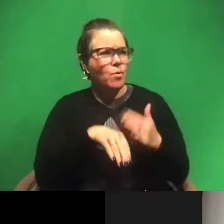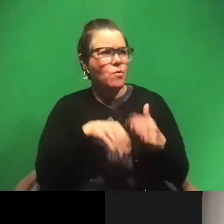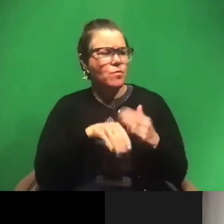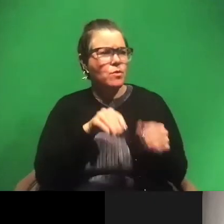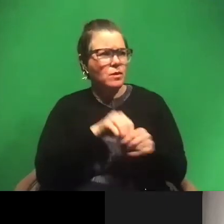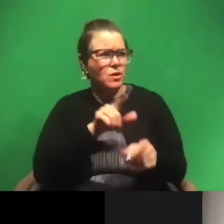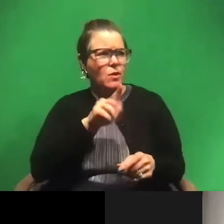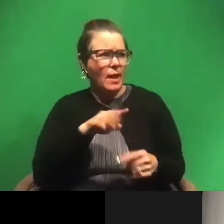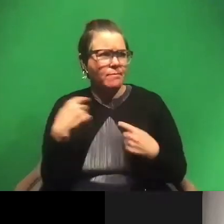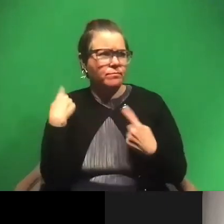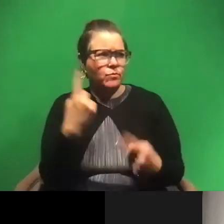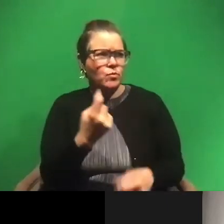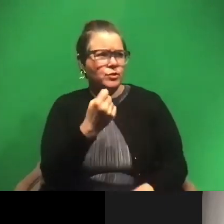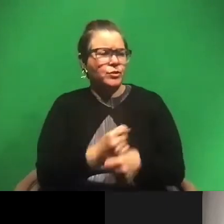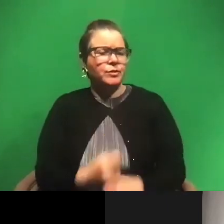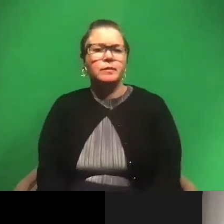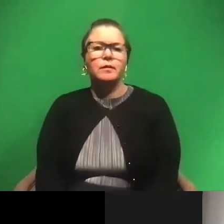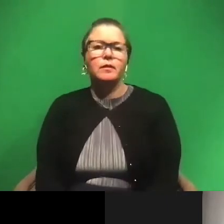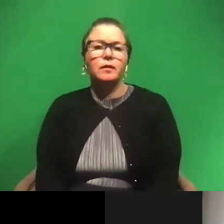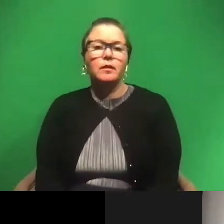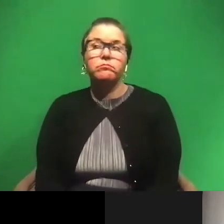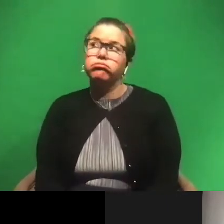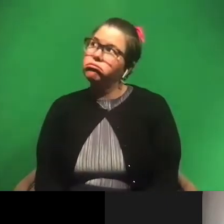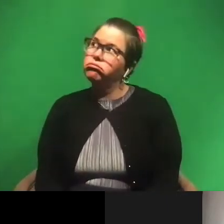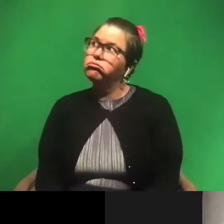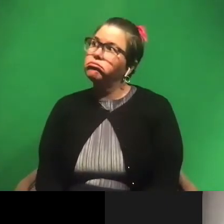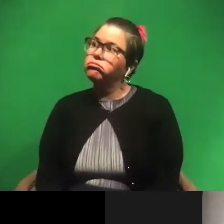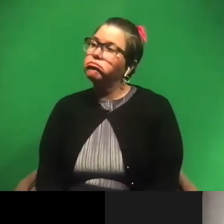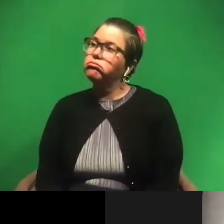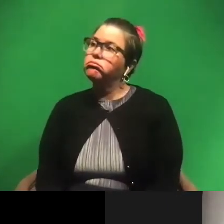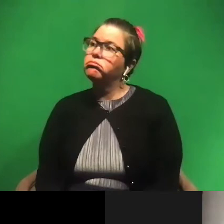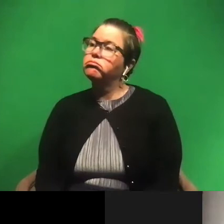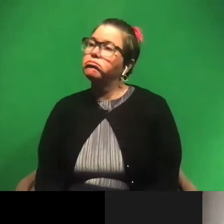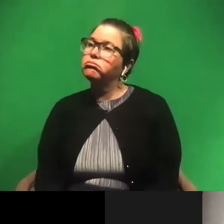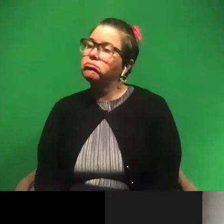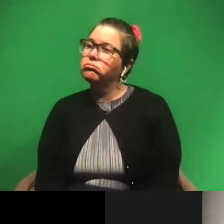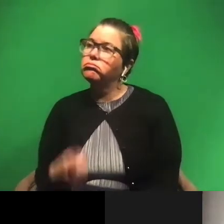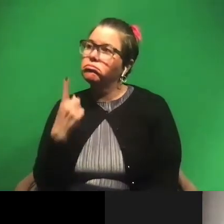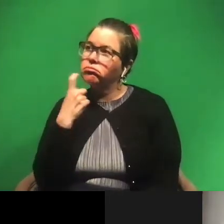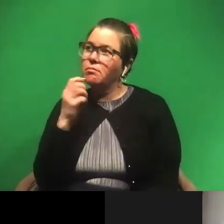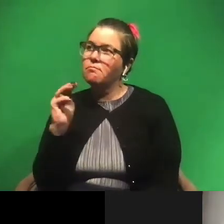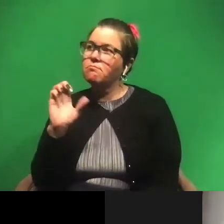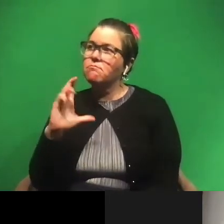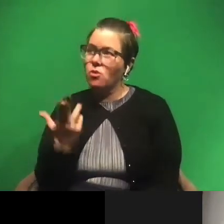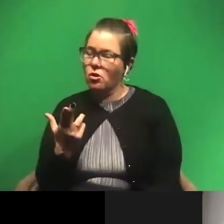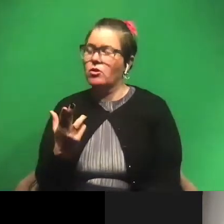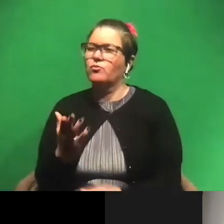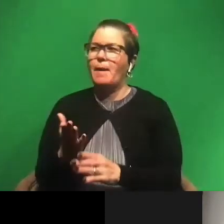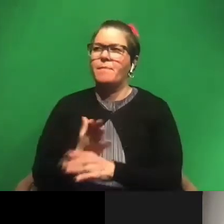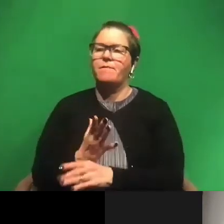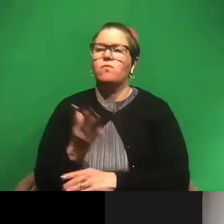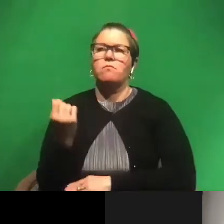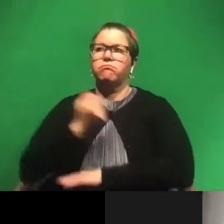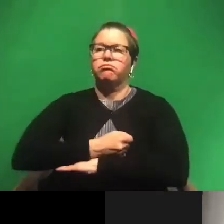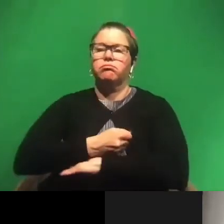the last year? Okay, so we did our spawning in March, right before lockdown, and